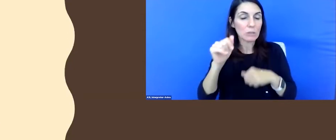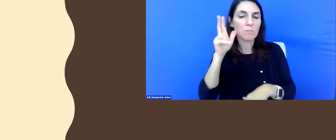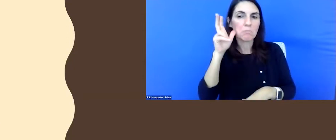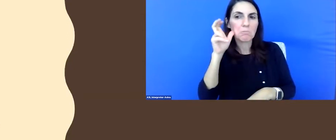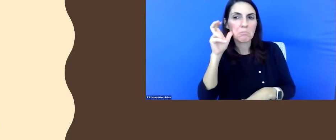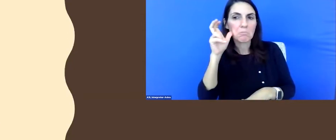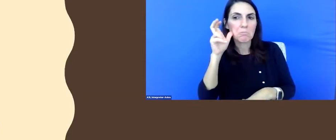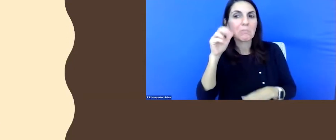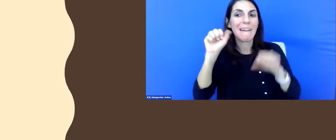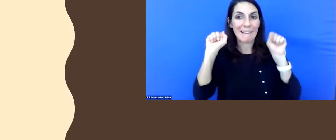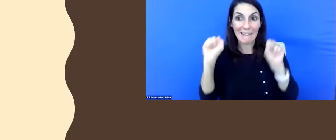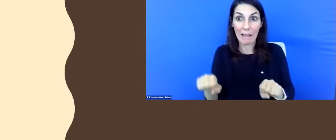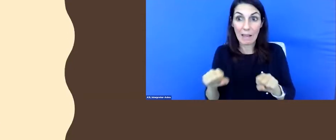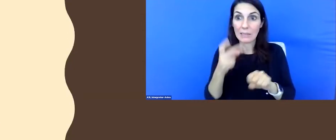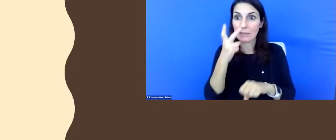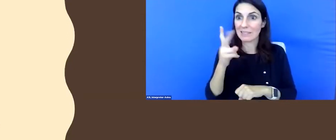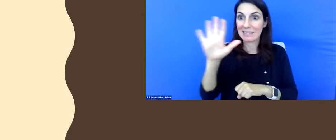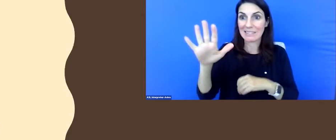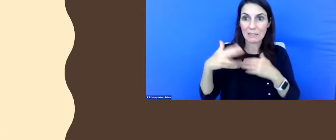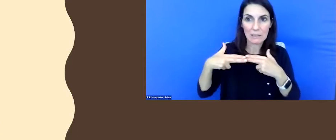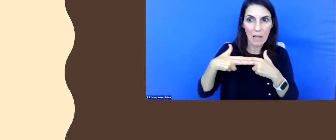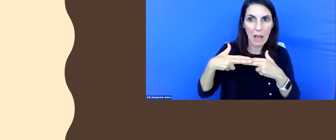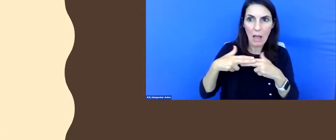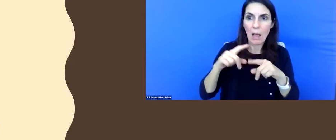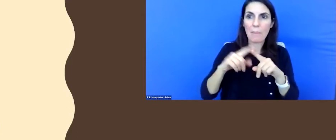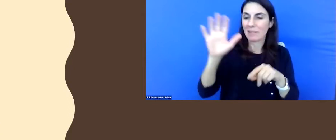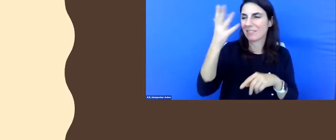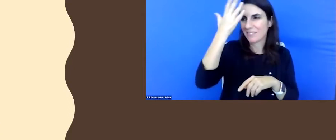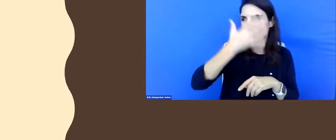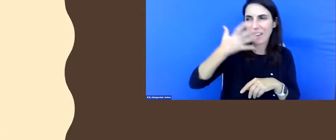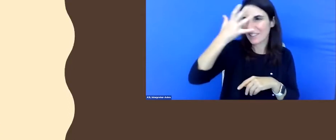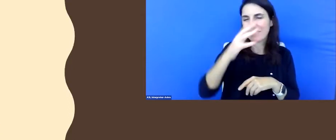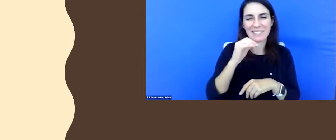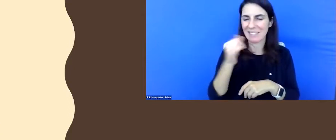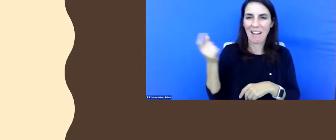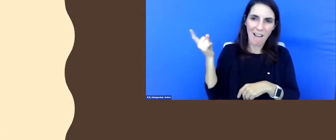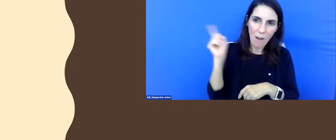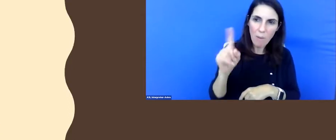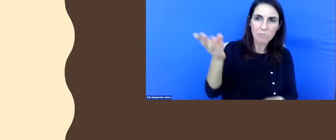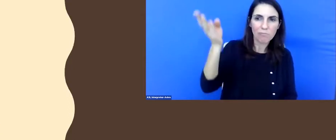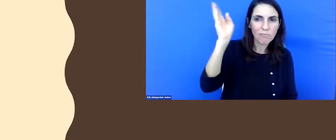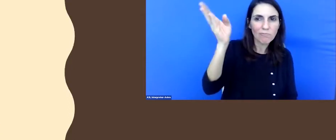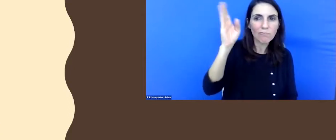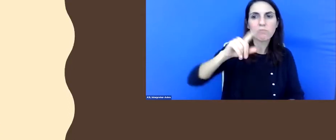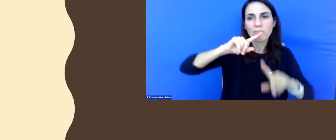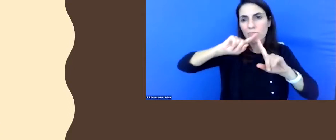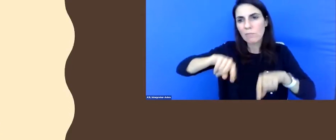him and see his slides, but he's not going to actually be here to answer